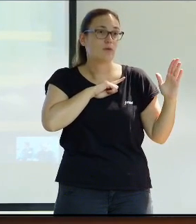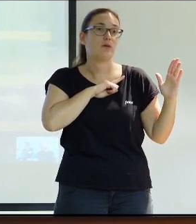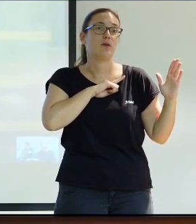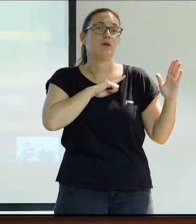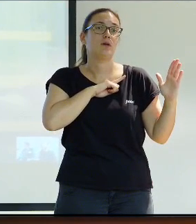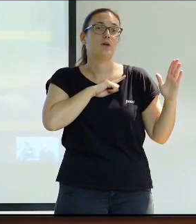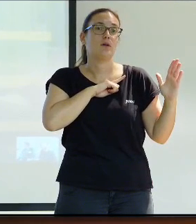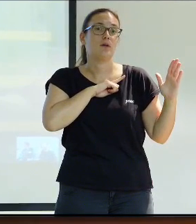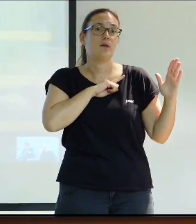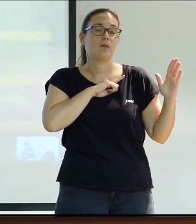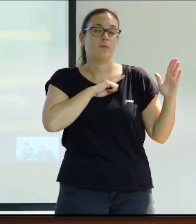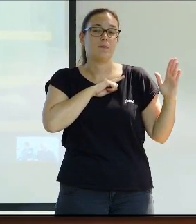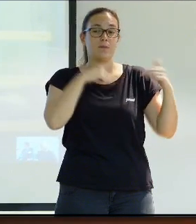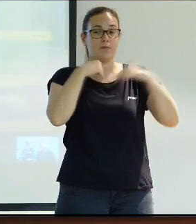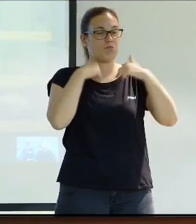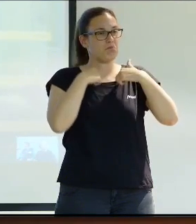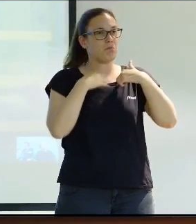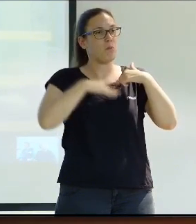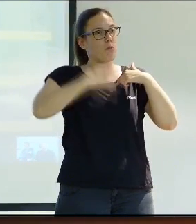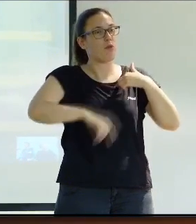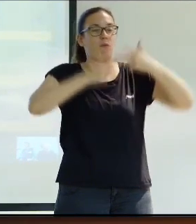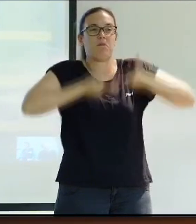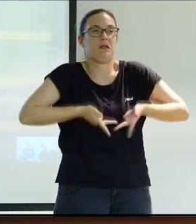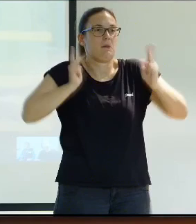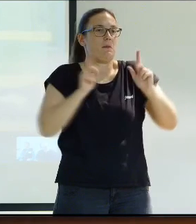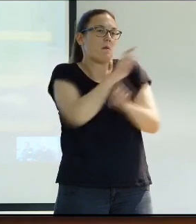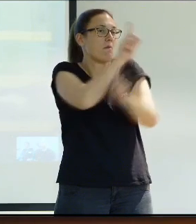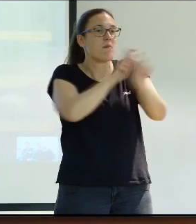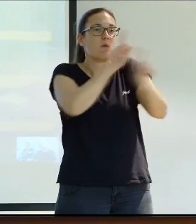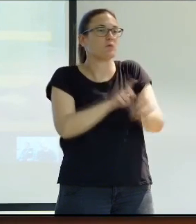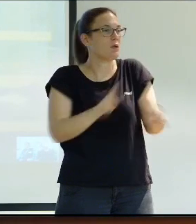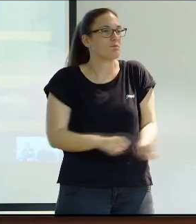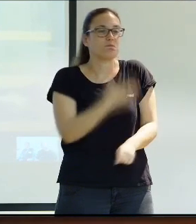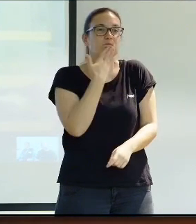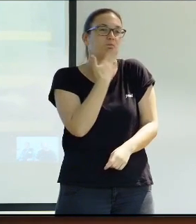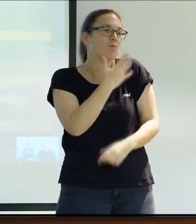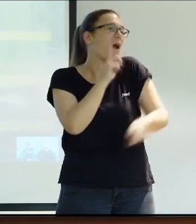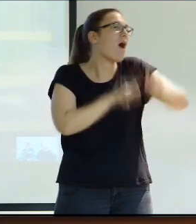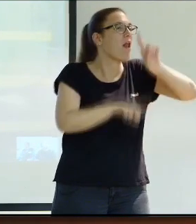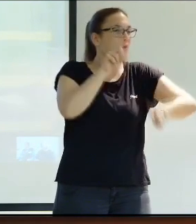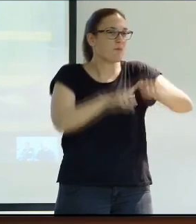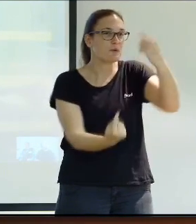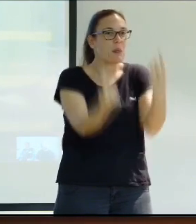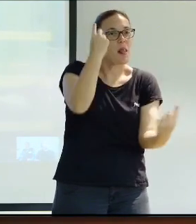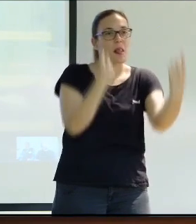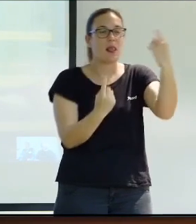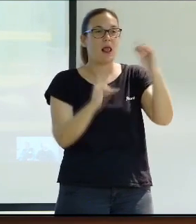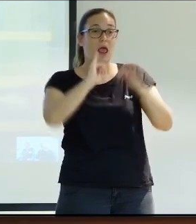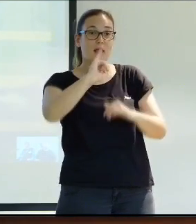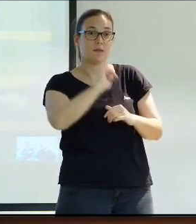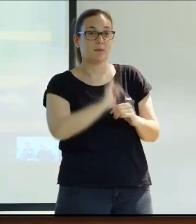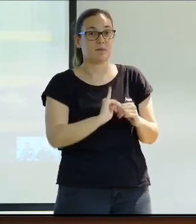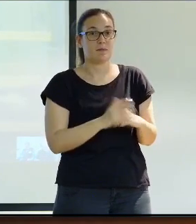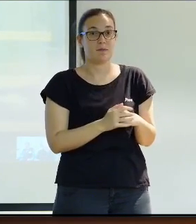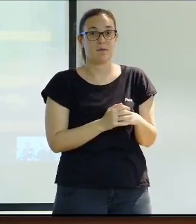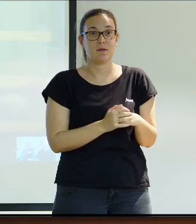course be available for questions if there is any. And did you notice